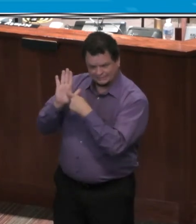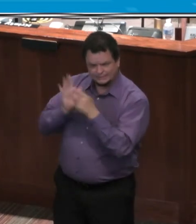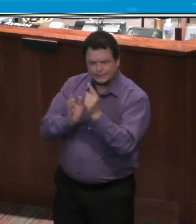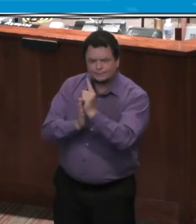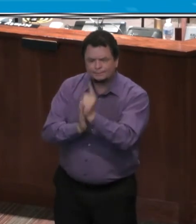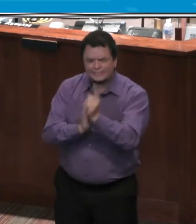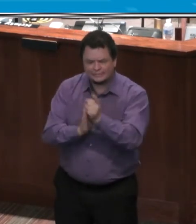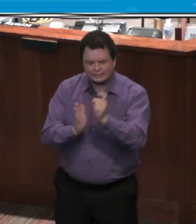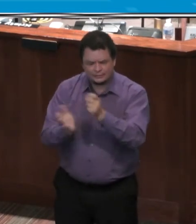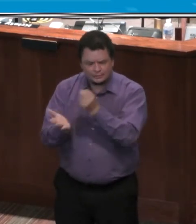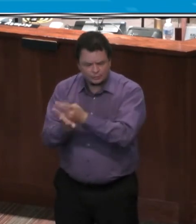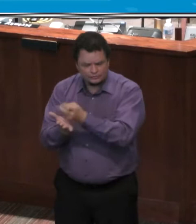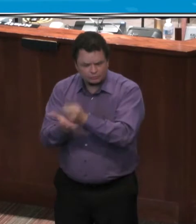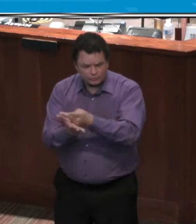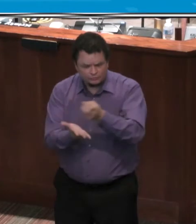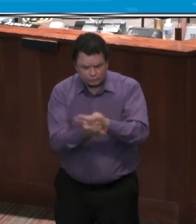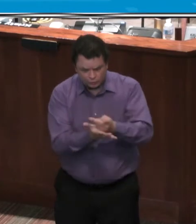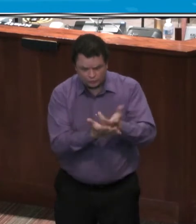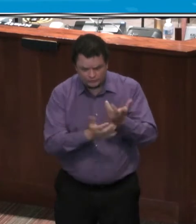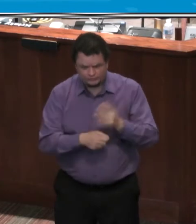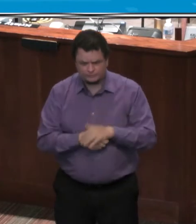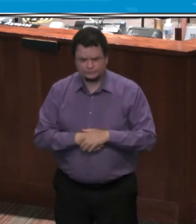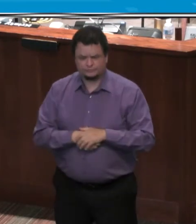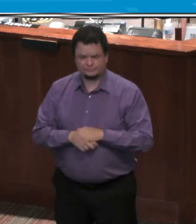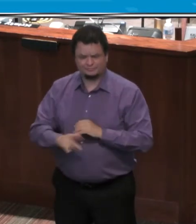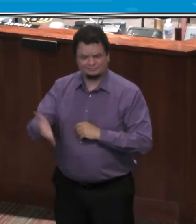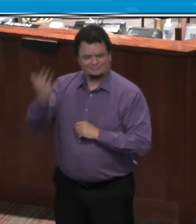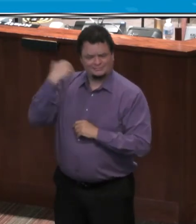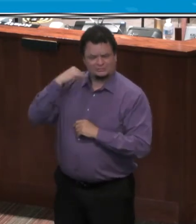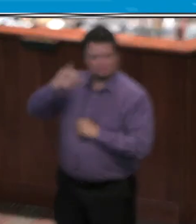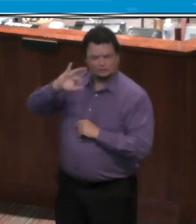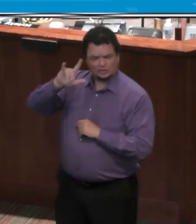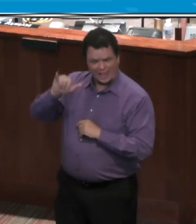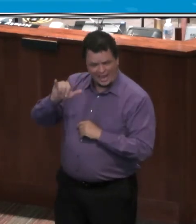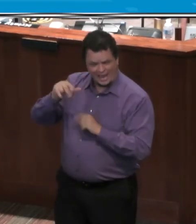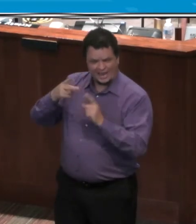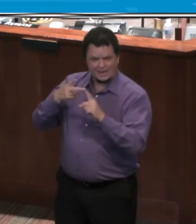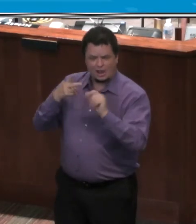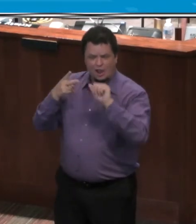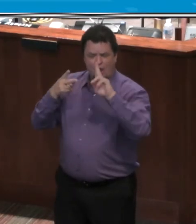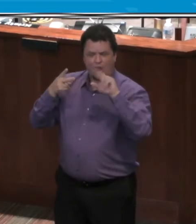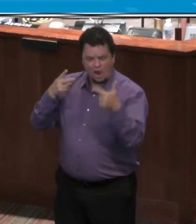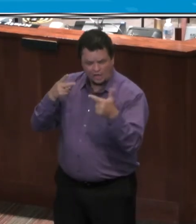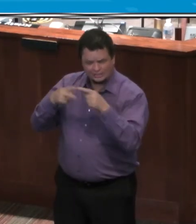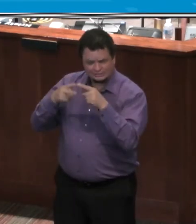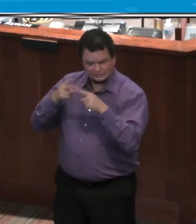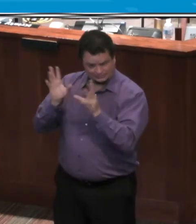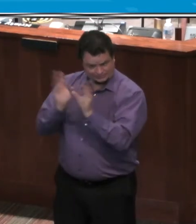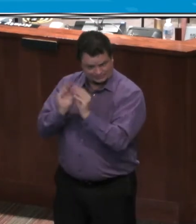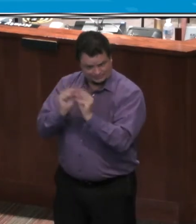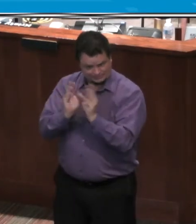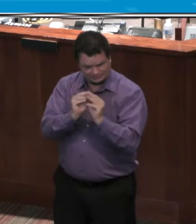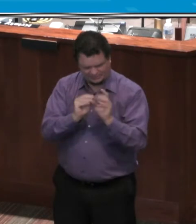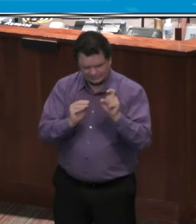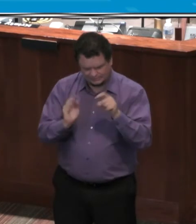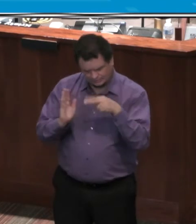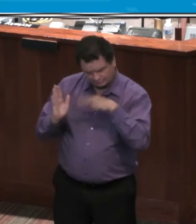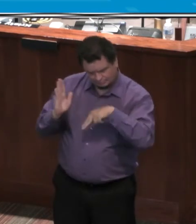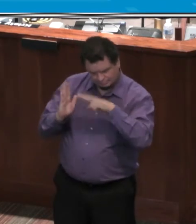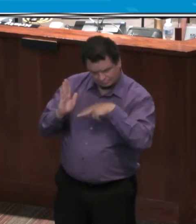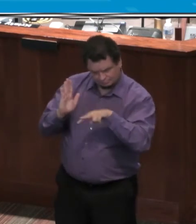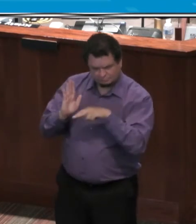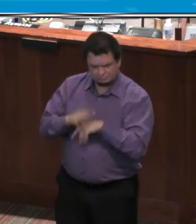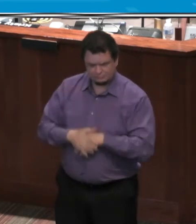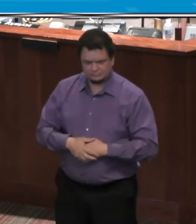And also August 13th. So we've had 2 meetings, and